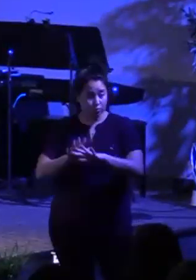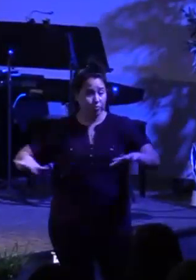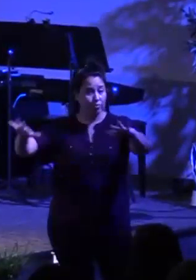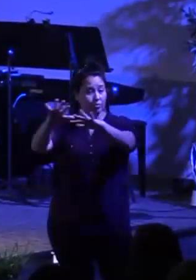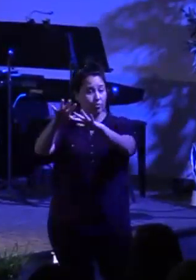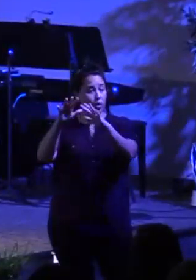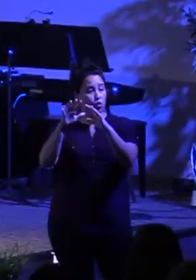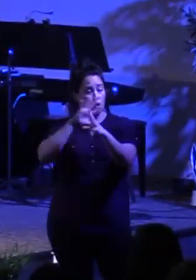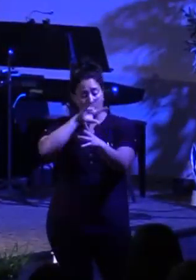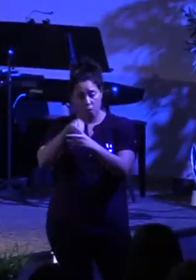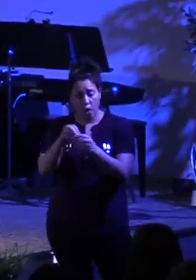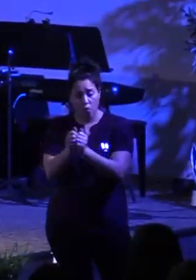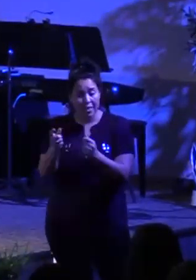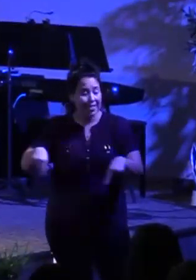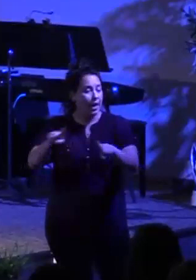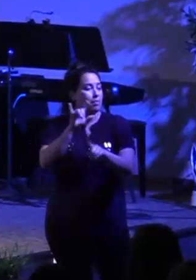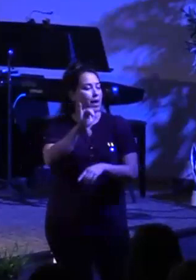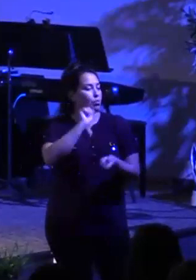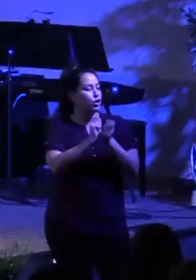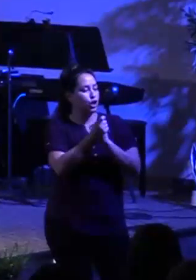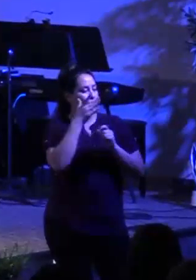You'll start taking less selfies.